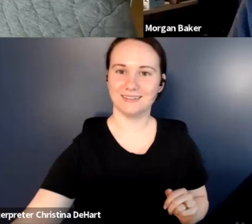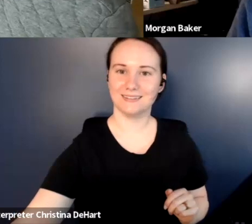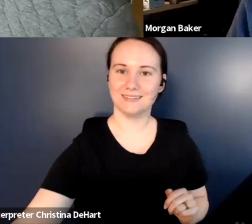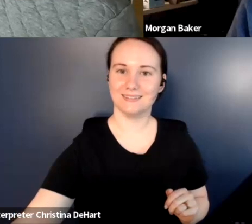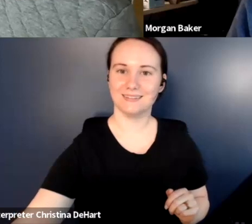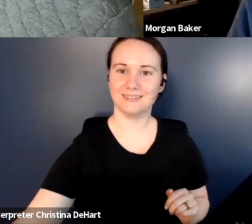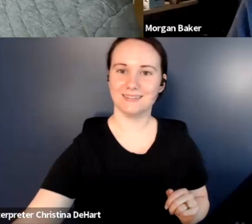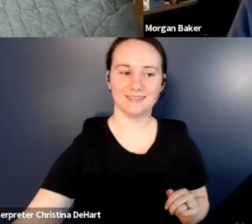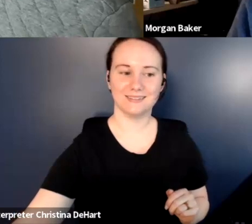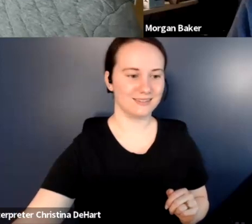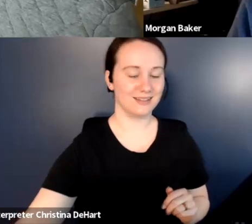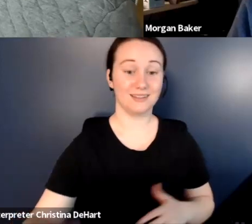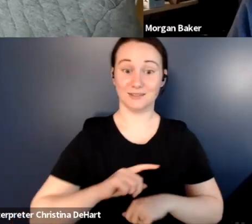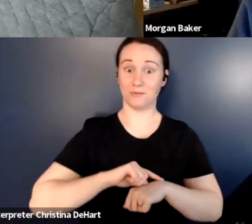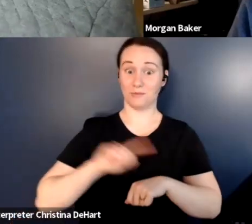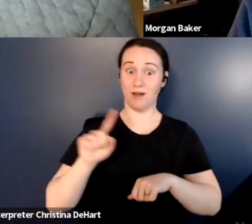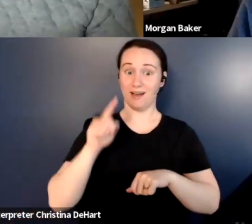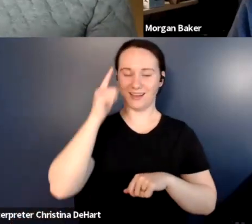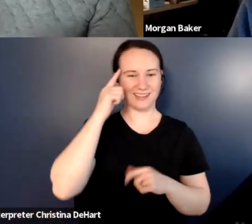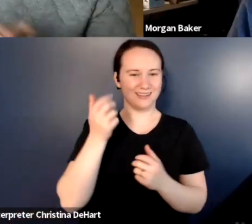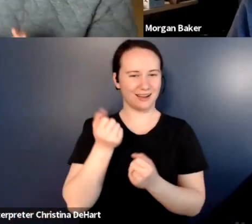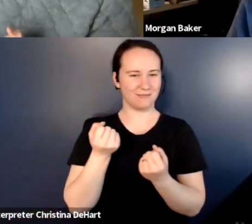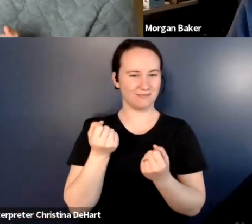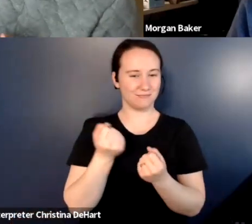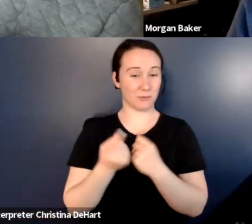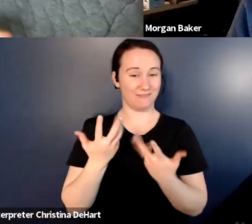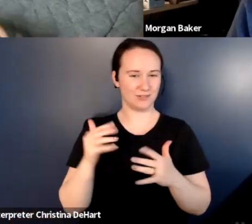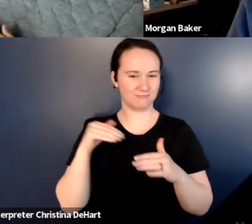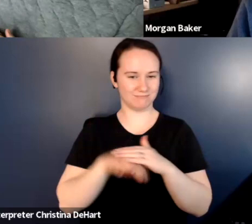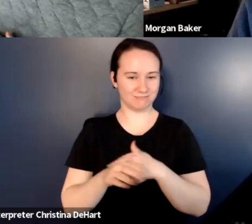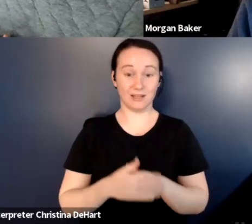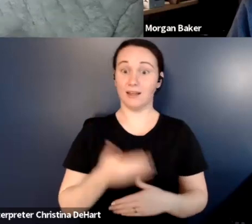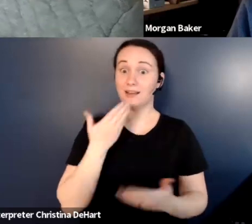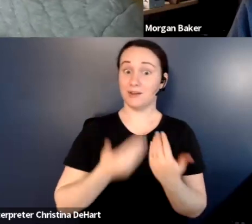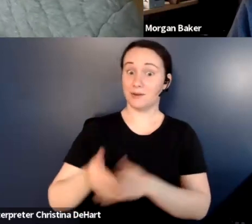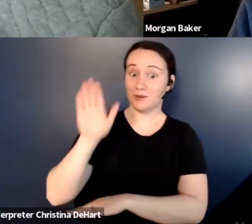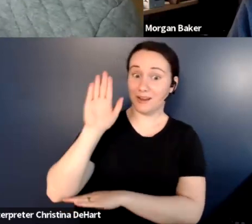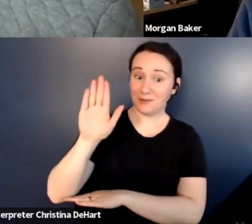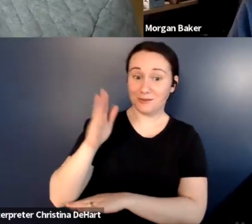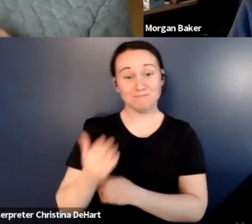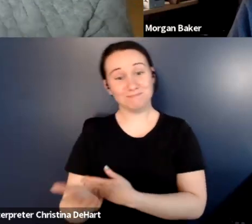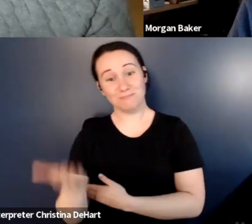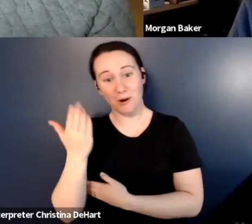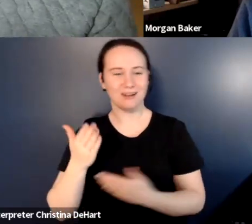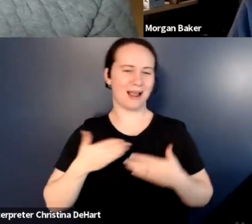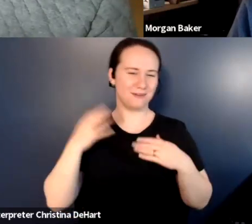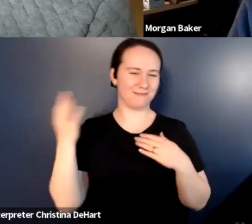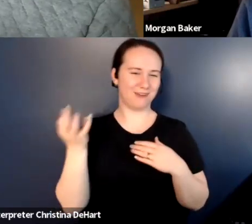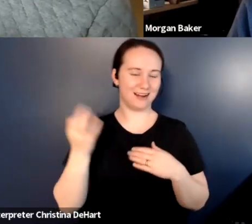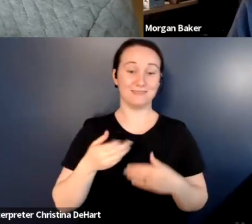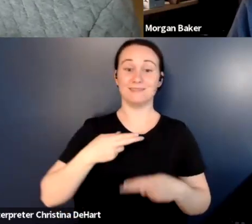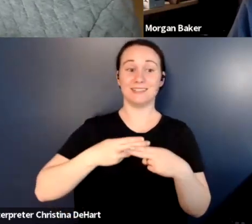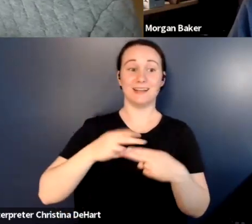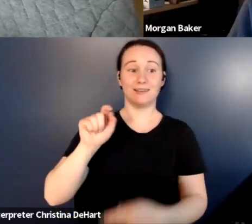I think we got everyone out of the waiting room. So good afternoon, folks. Good morning to some. Happy Friday to all. My name is Tom Shukas. I